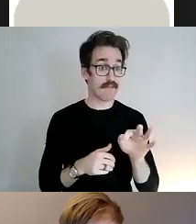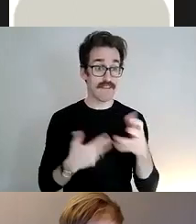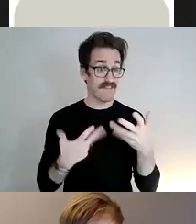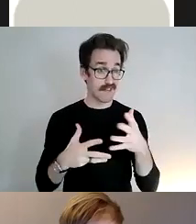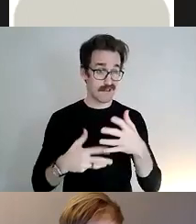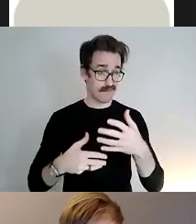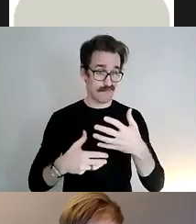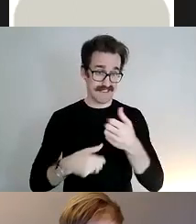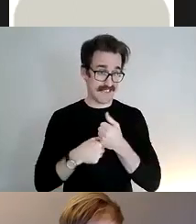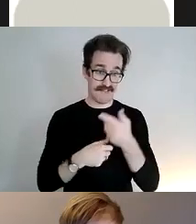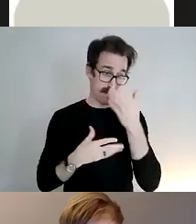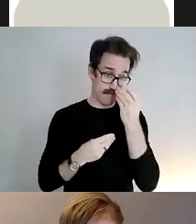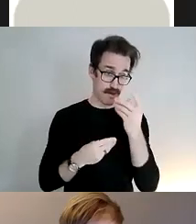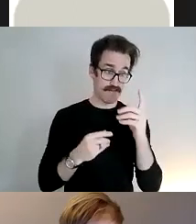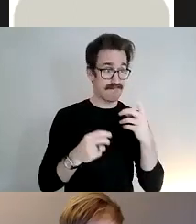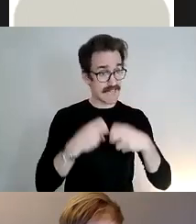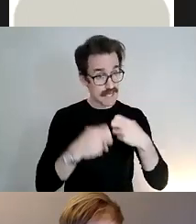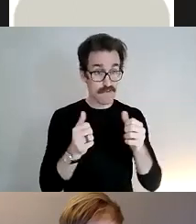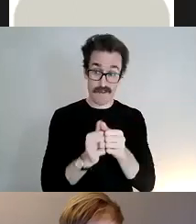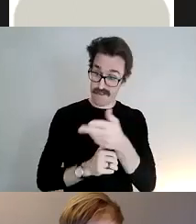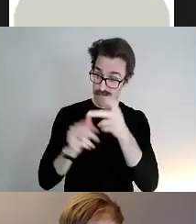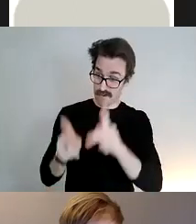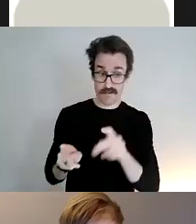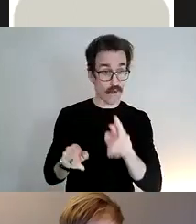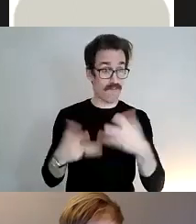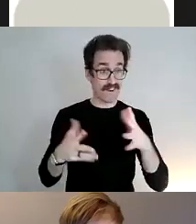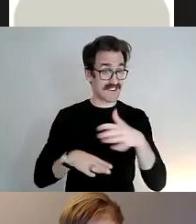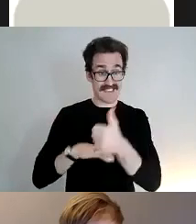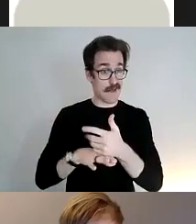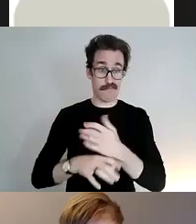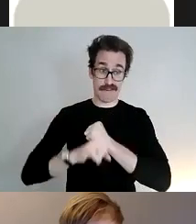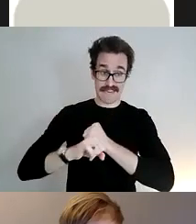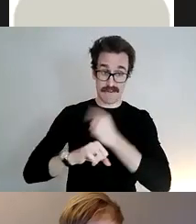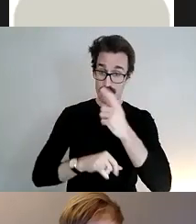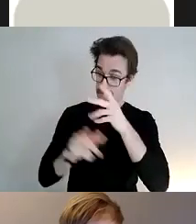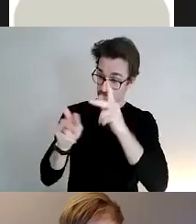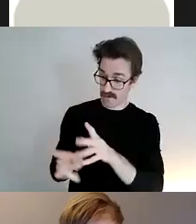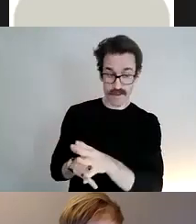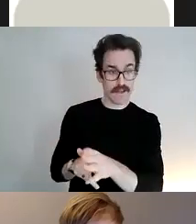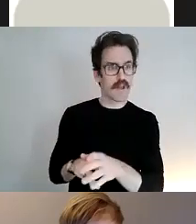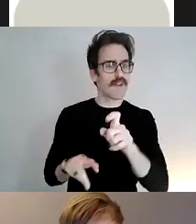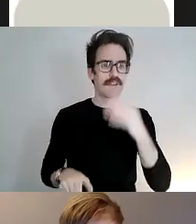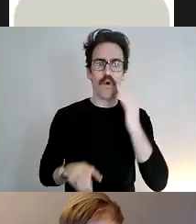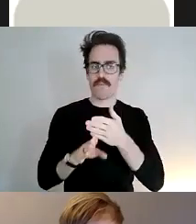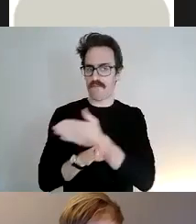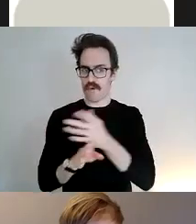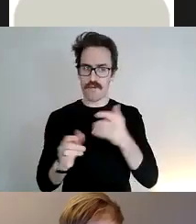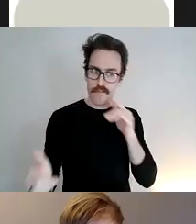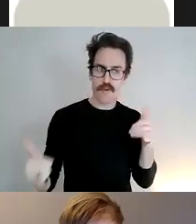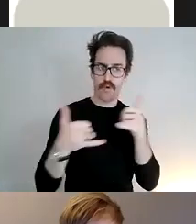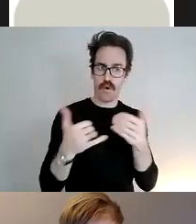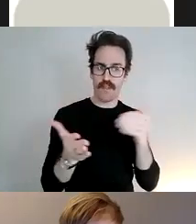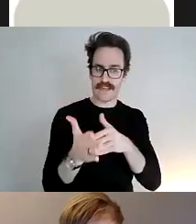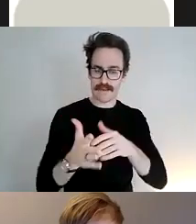received allegations about the person, or if we already have guardianship for something, we need to know that before we call you back, because that will help us make our